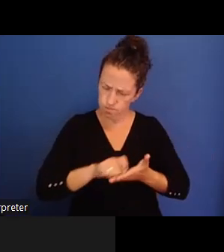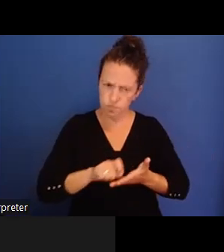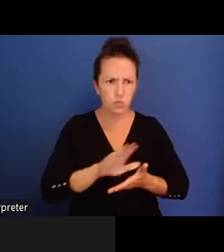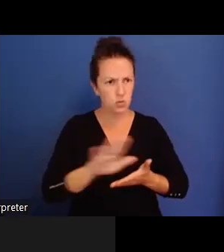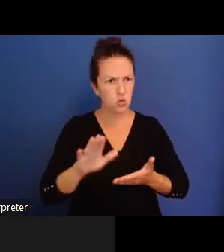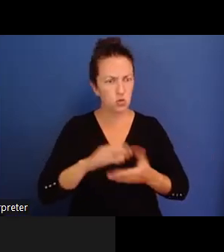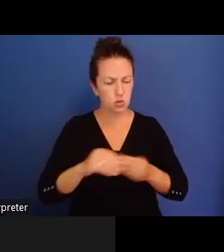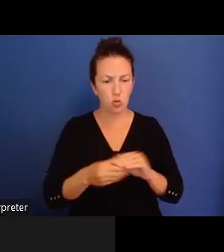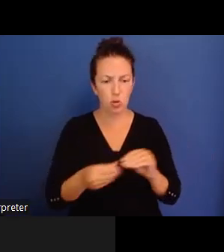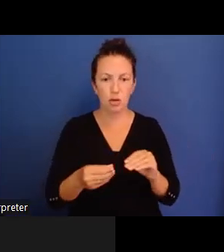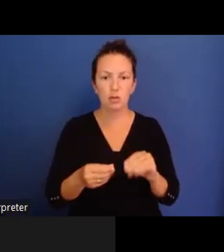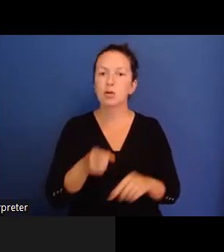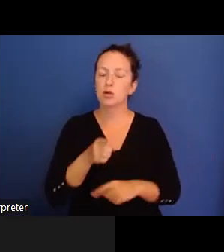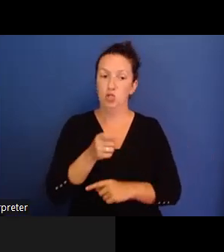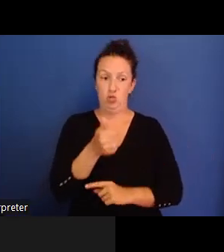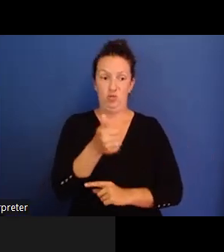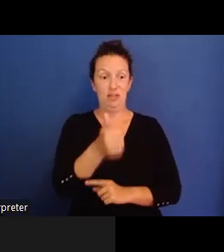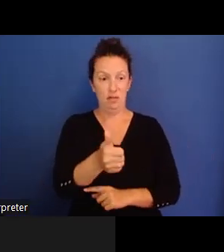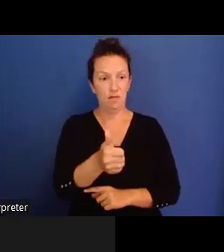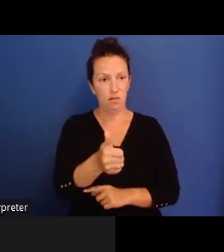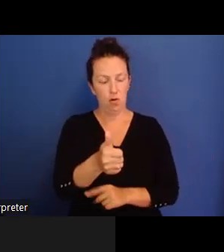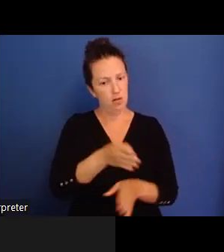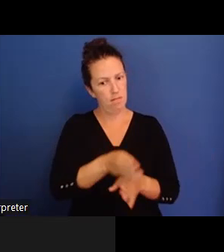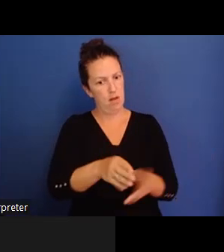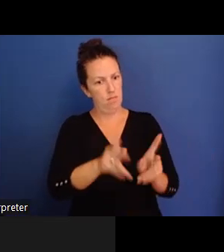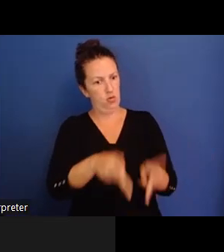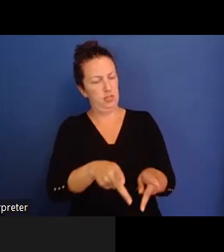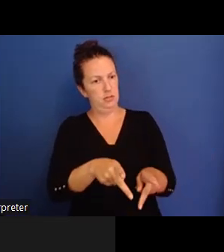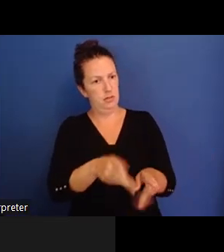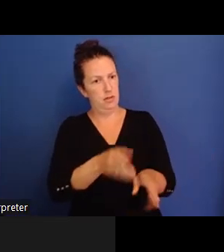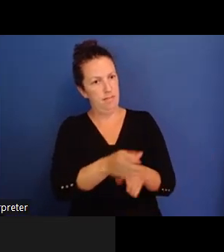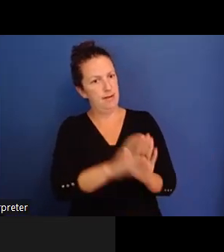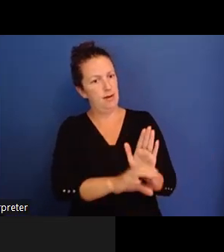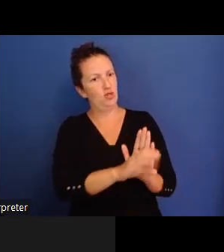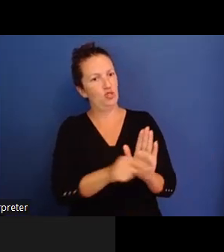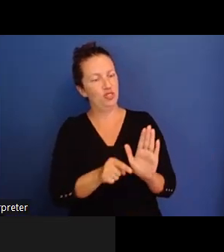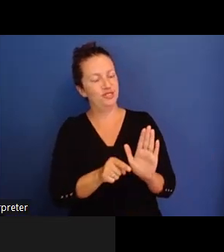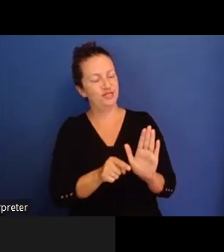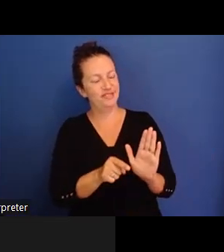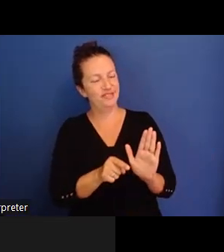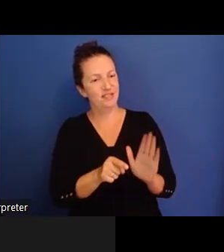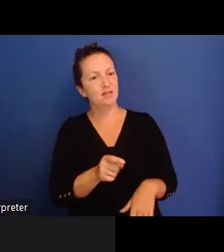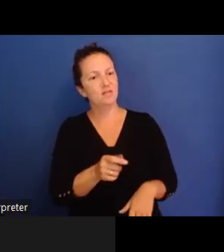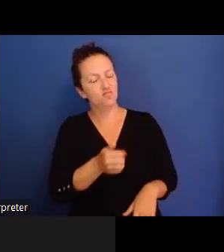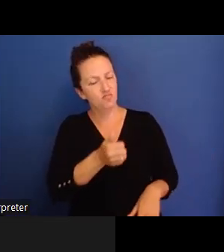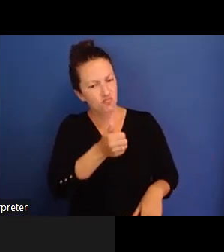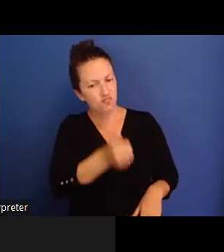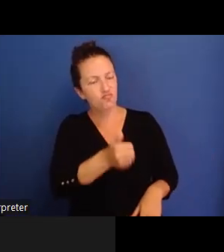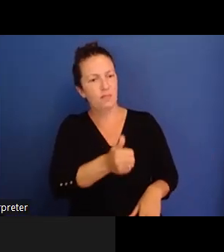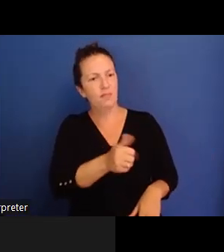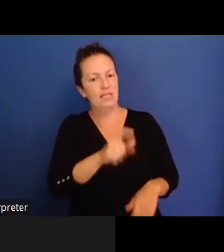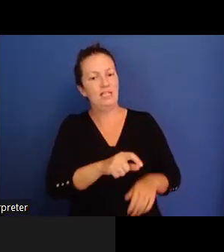main actor in the story, right? You have to be the person who's taken some